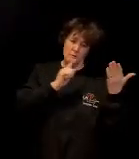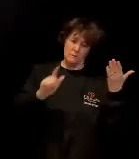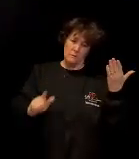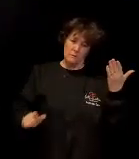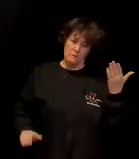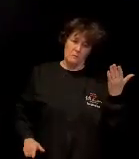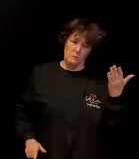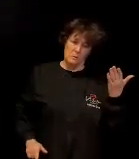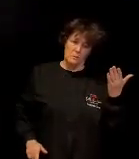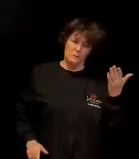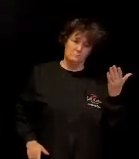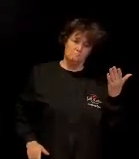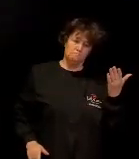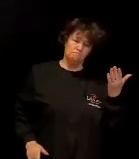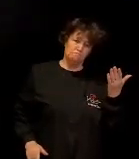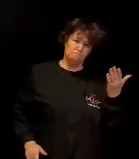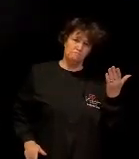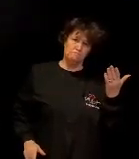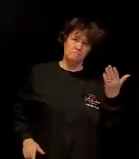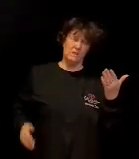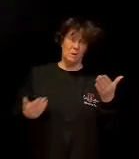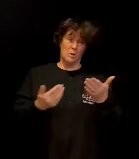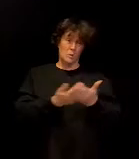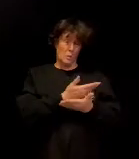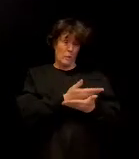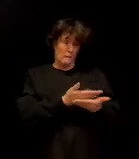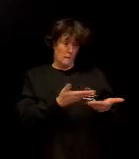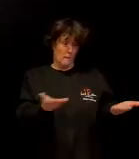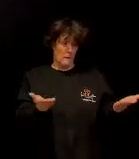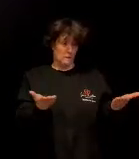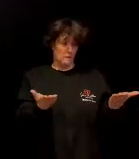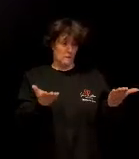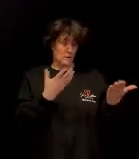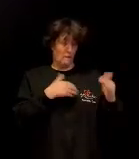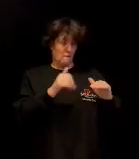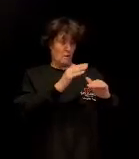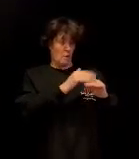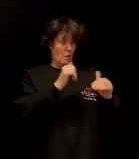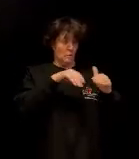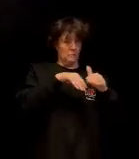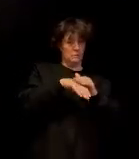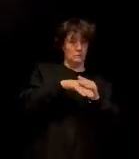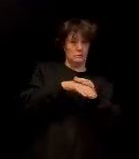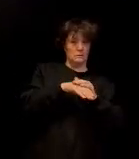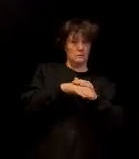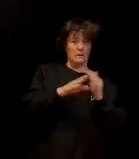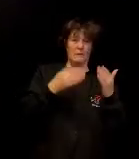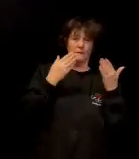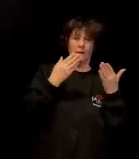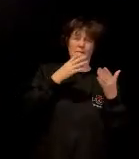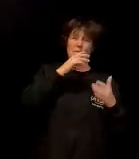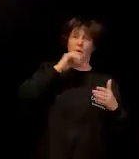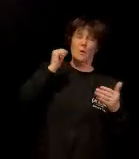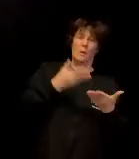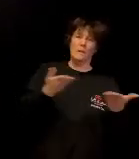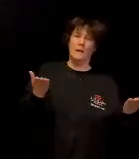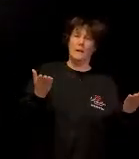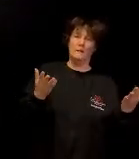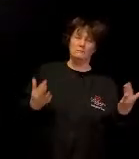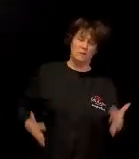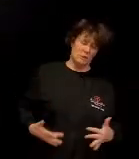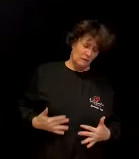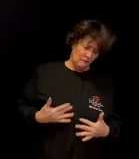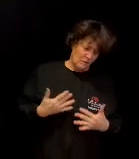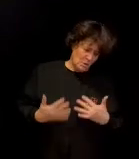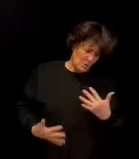Lord, for the new things that you've called us to. Father, I thank you for old things that you've stirred up inside of